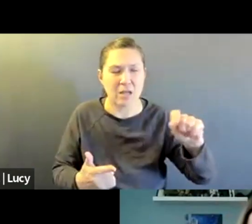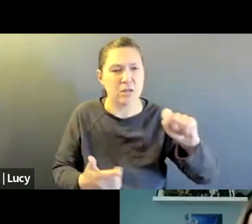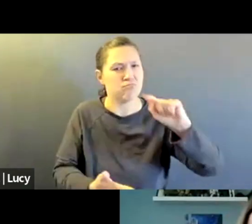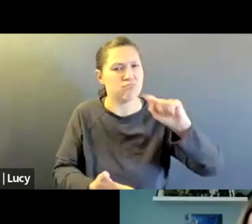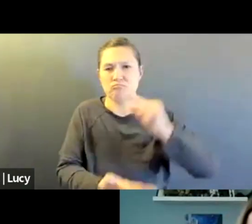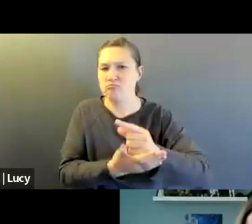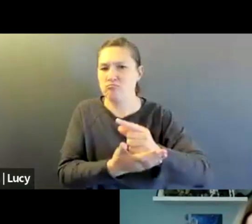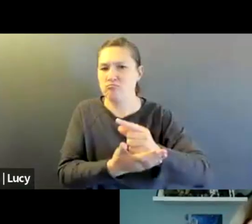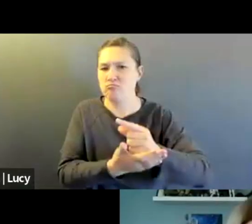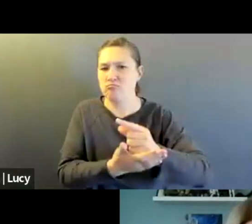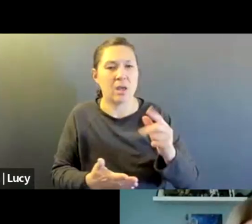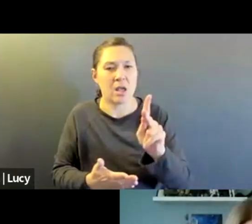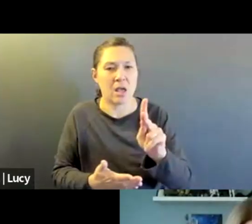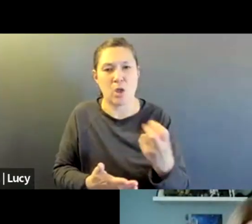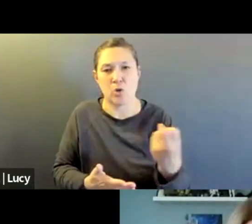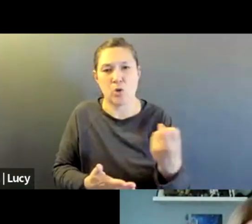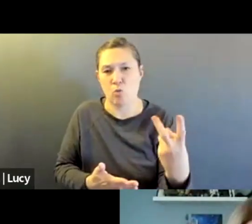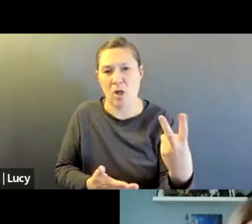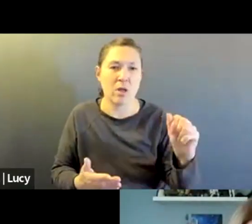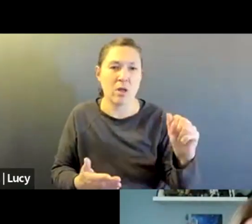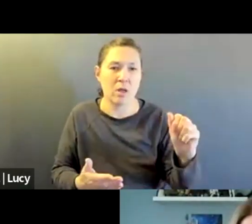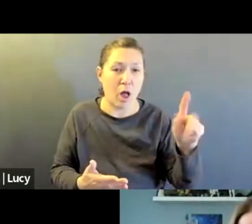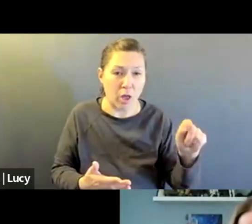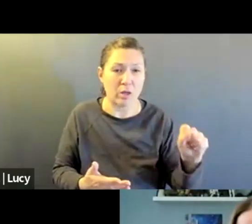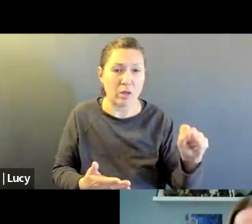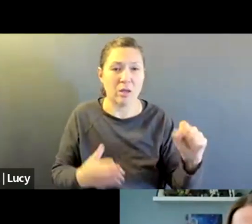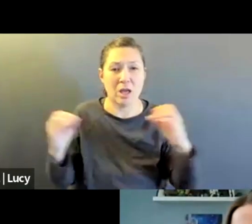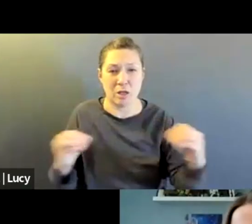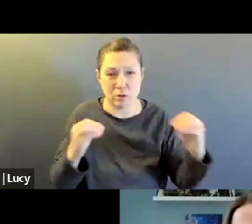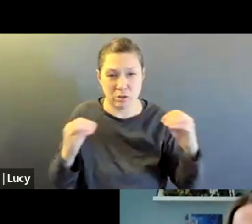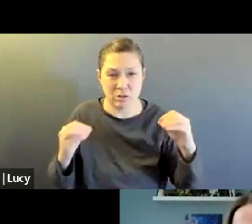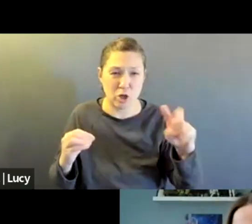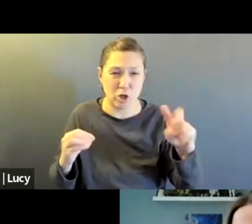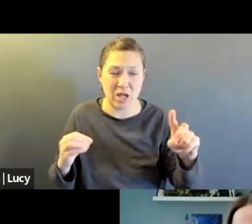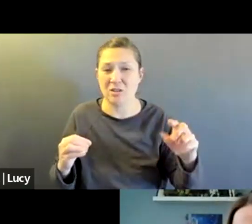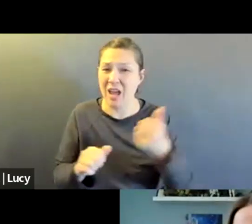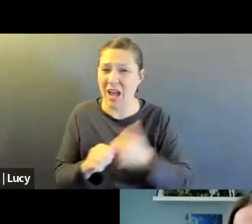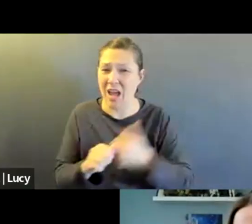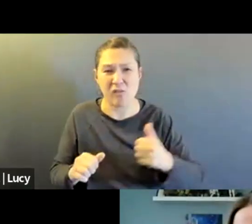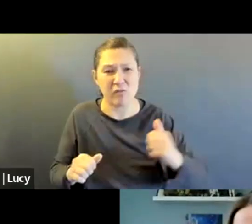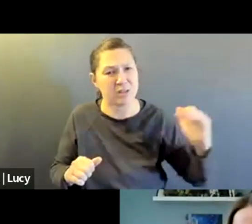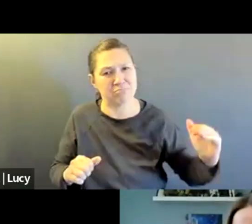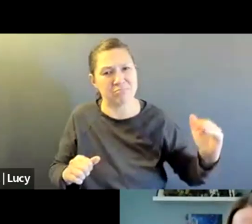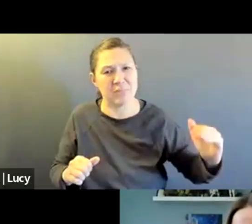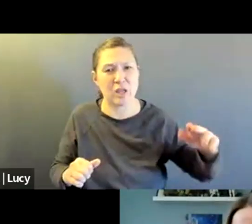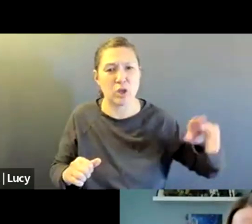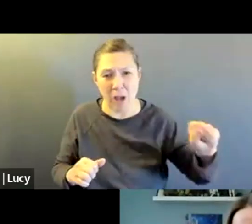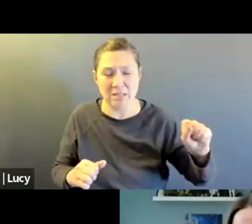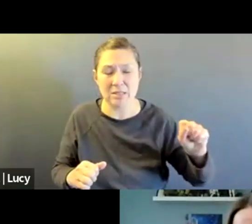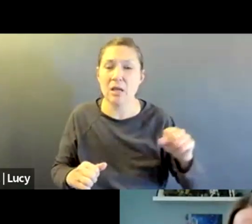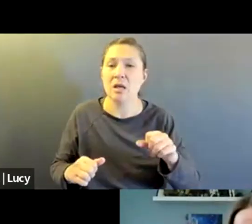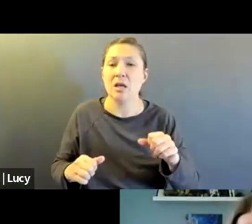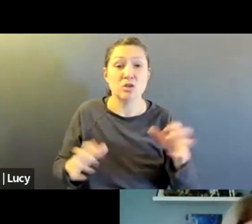education to every single person in the United States. So, getting on board, encouraging our reps to join her